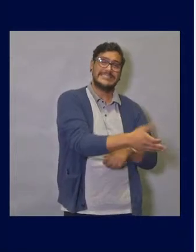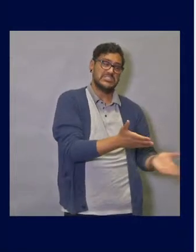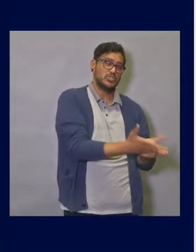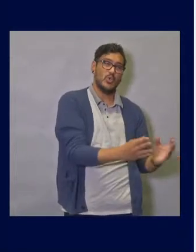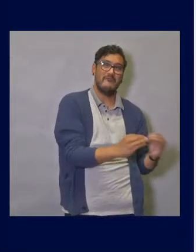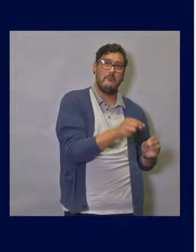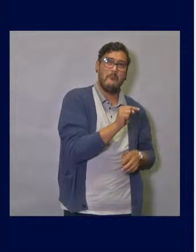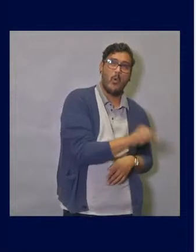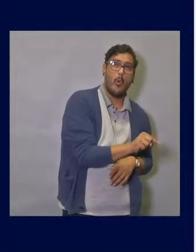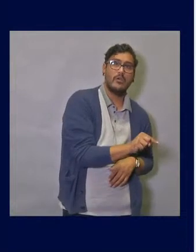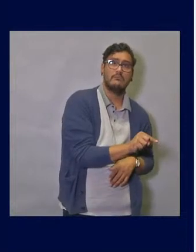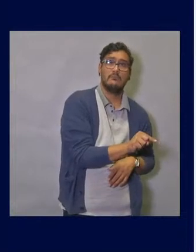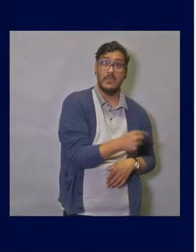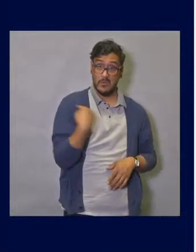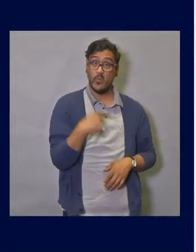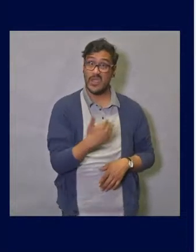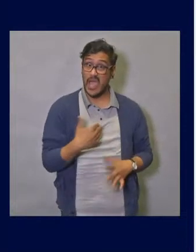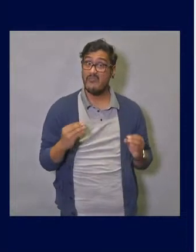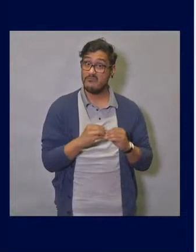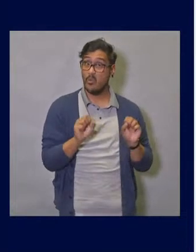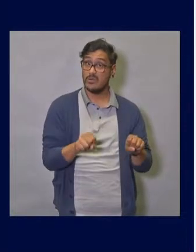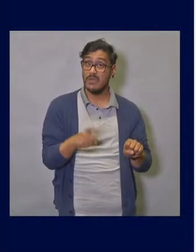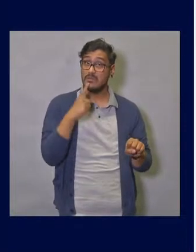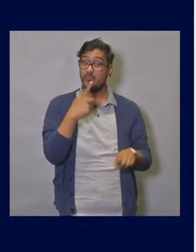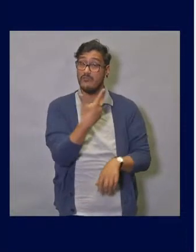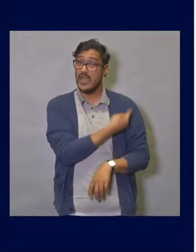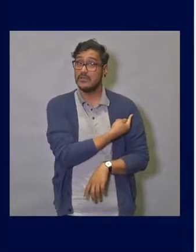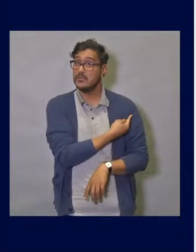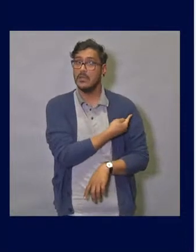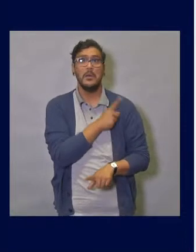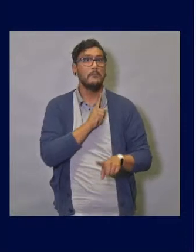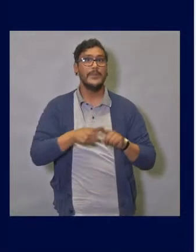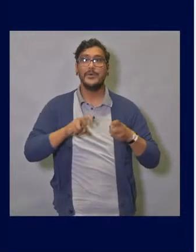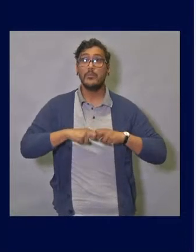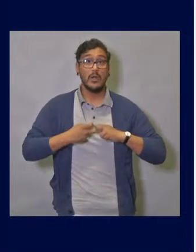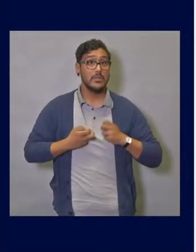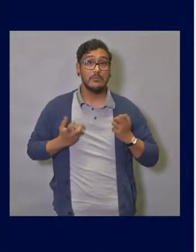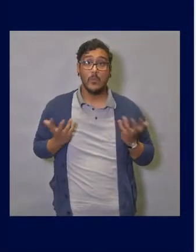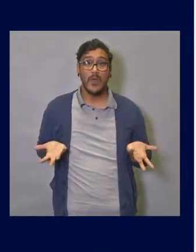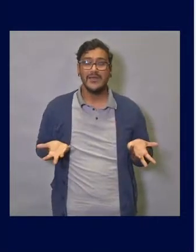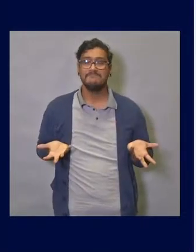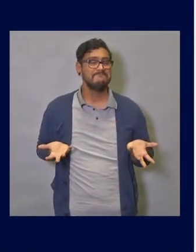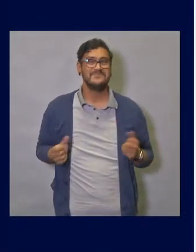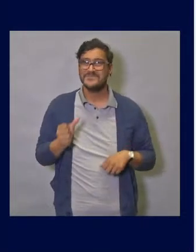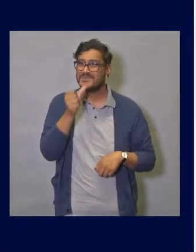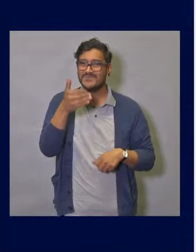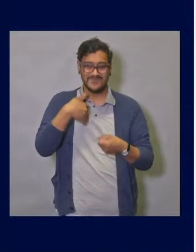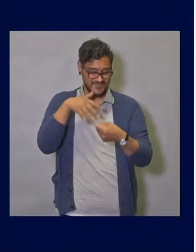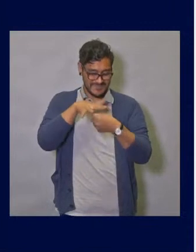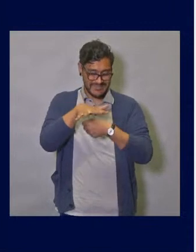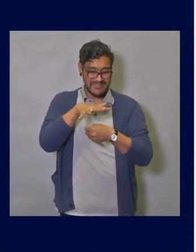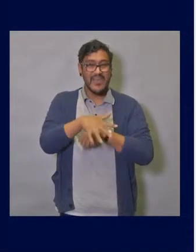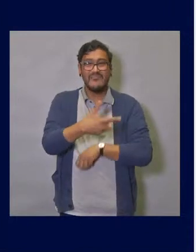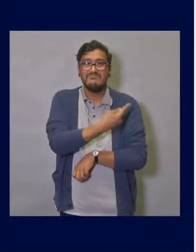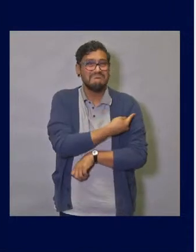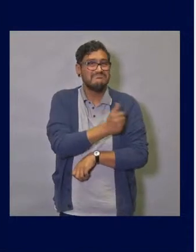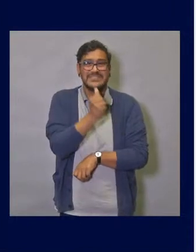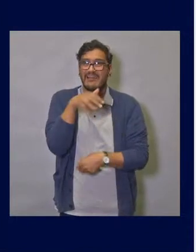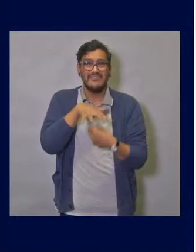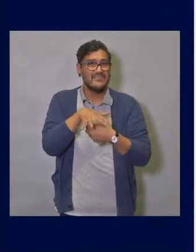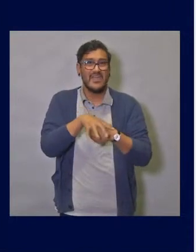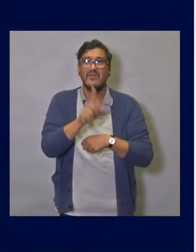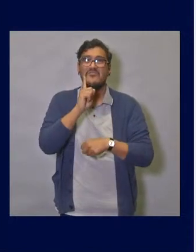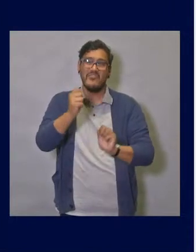more capacity to vaccinate. And the issue is we simply still do not have the supply of vaccine needed to fill all of